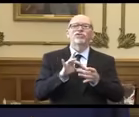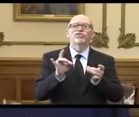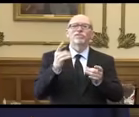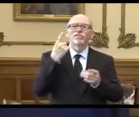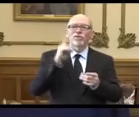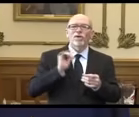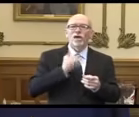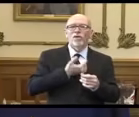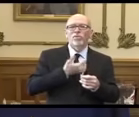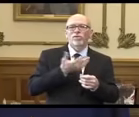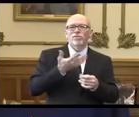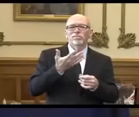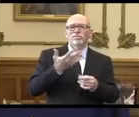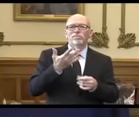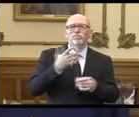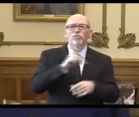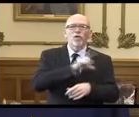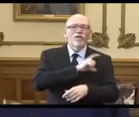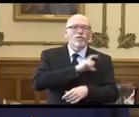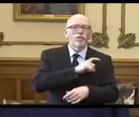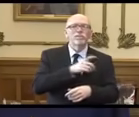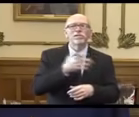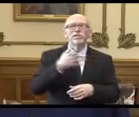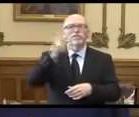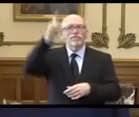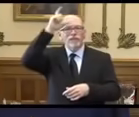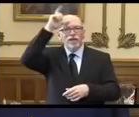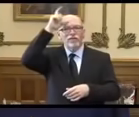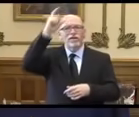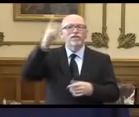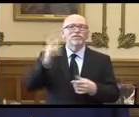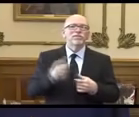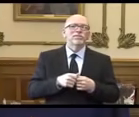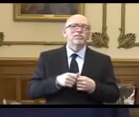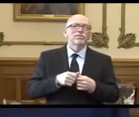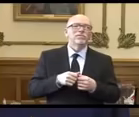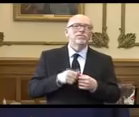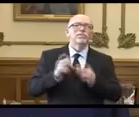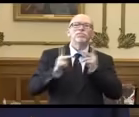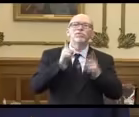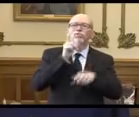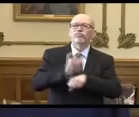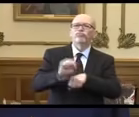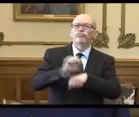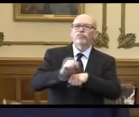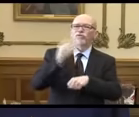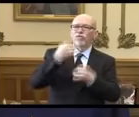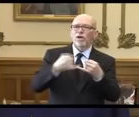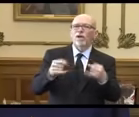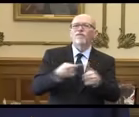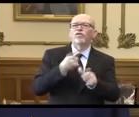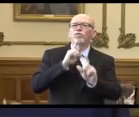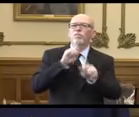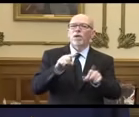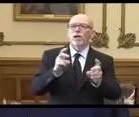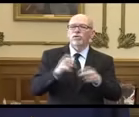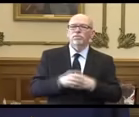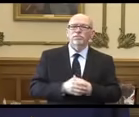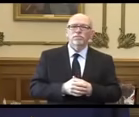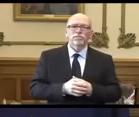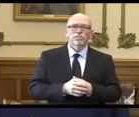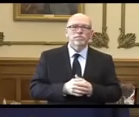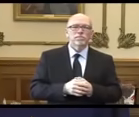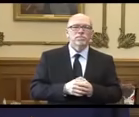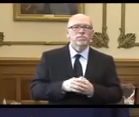for our law enforcement, for the firefighters and folks on the front lines, the first responders.